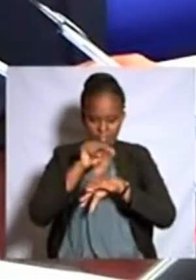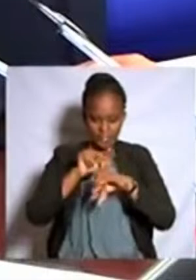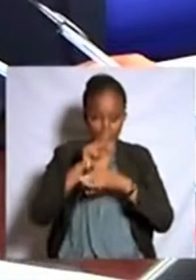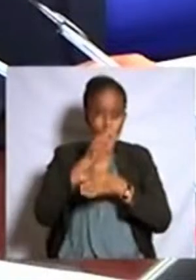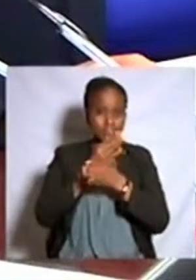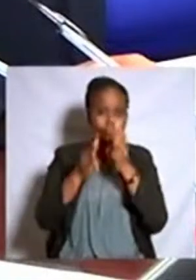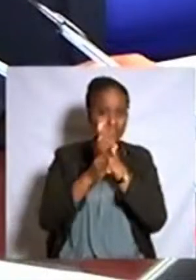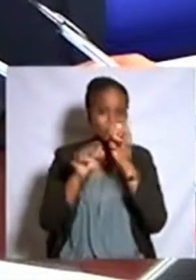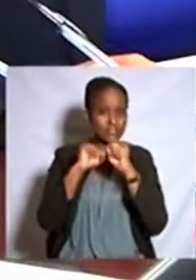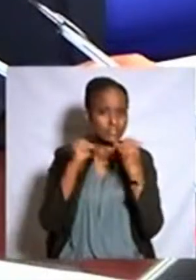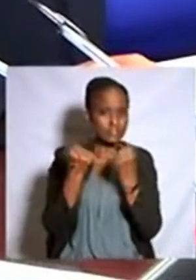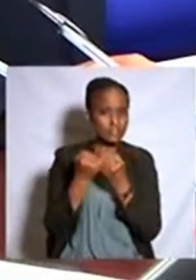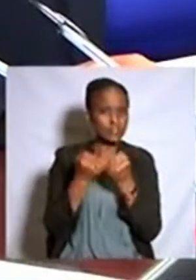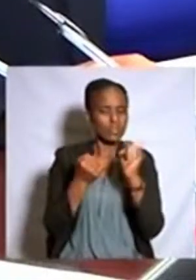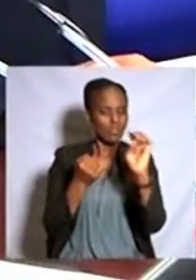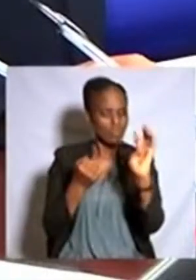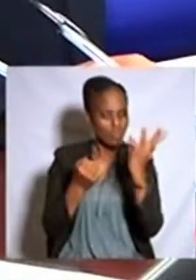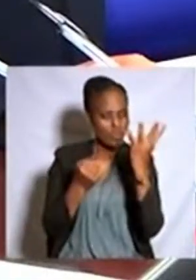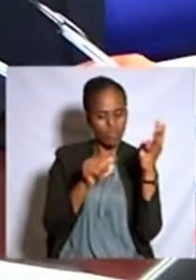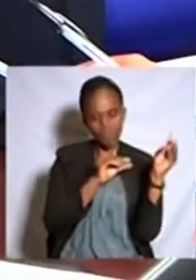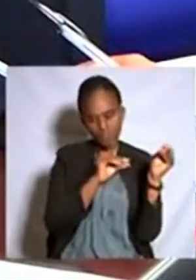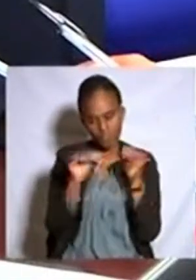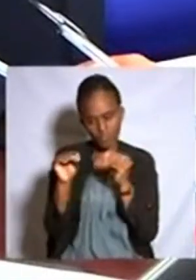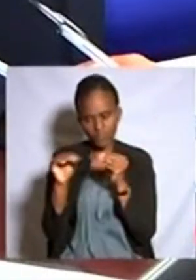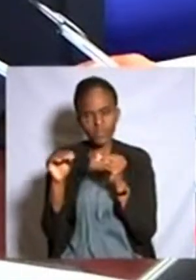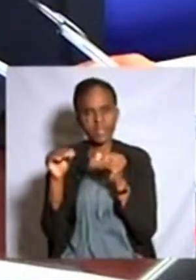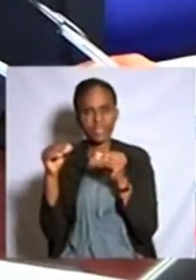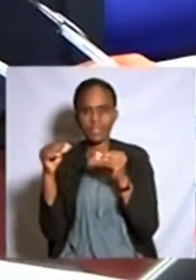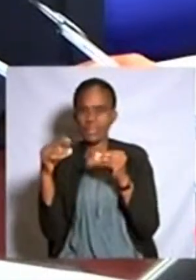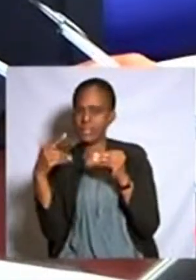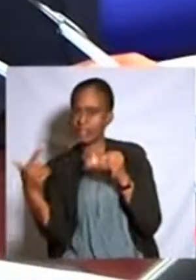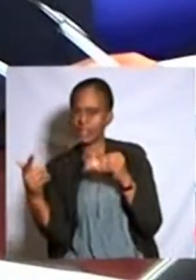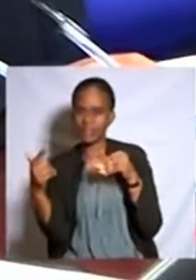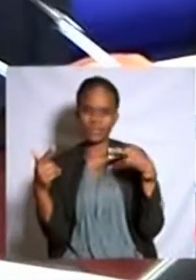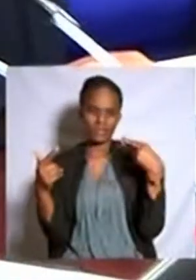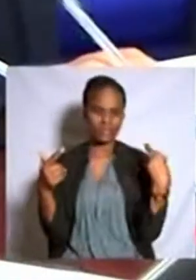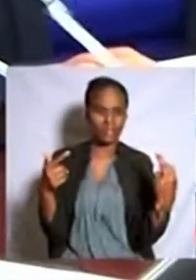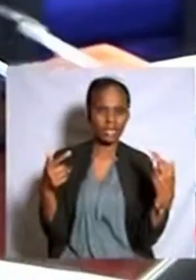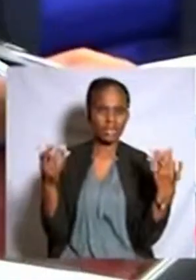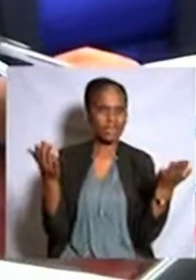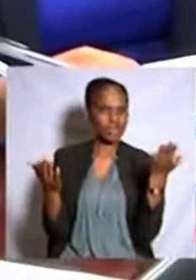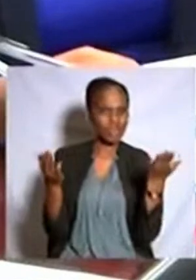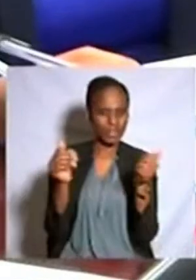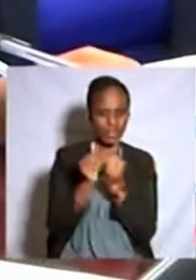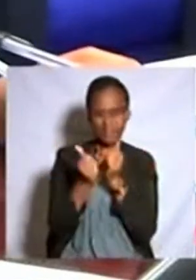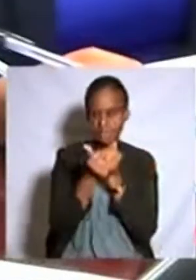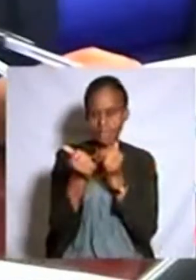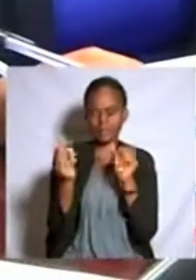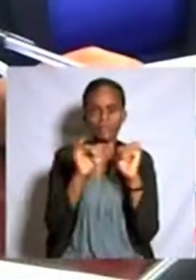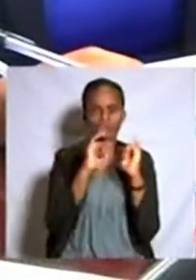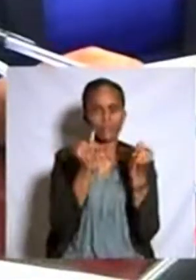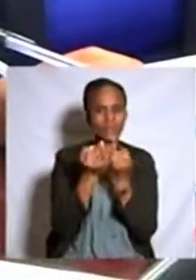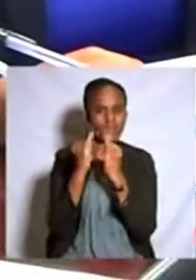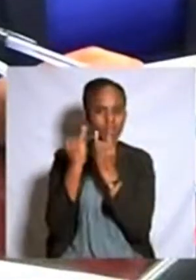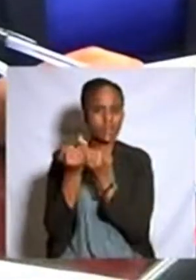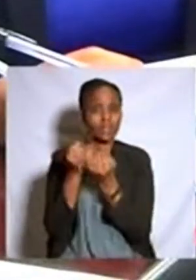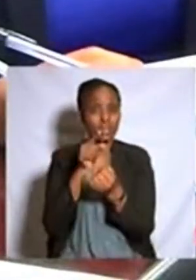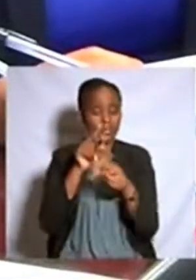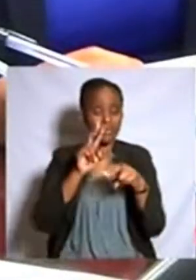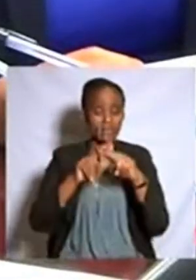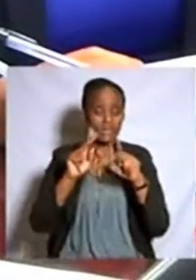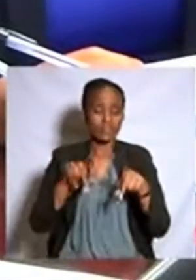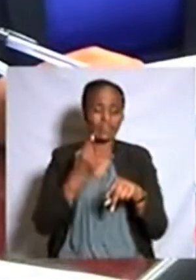4, moving from the left to the right. Compared to the other institution. This chart just to show in terms